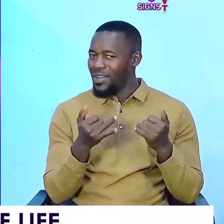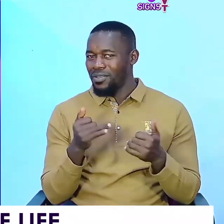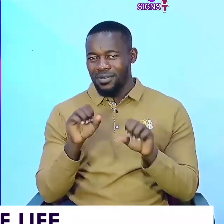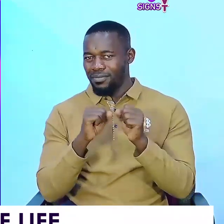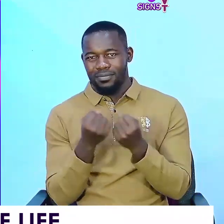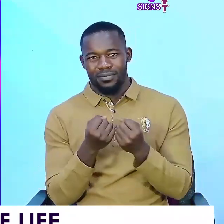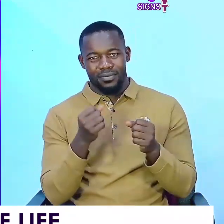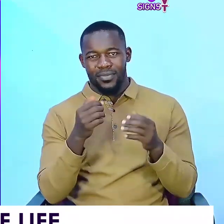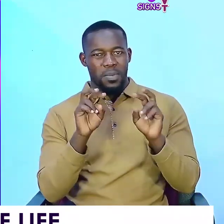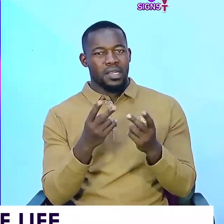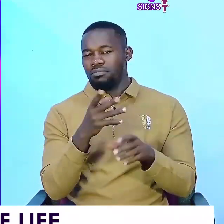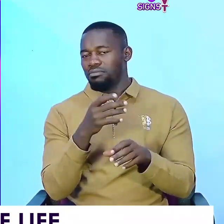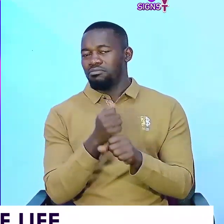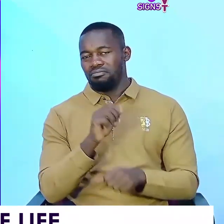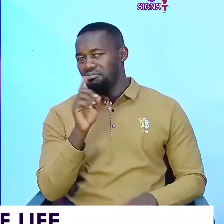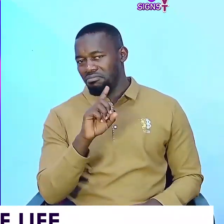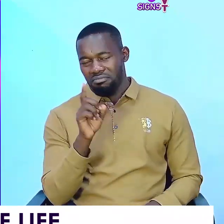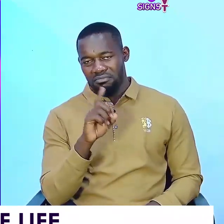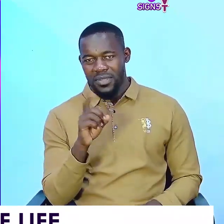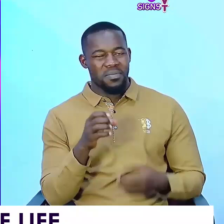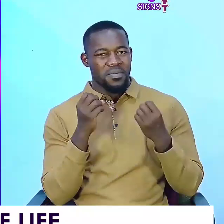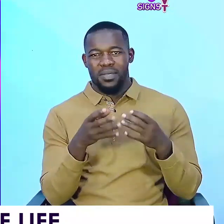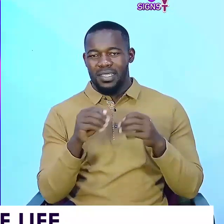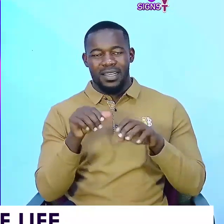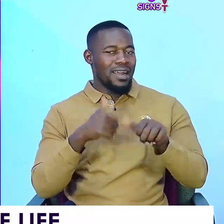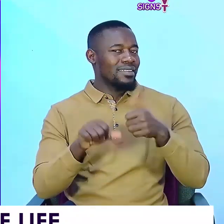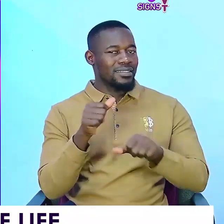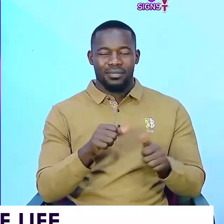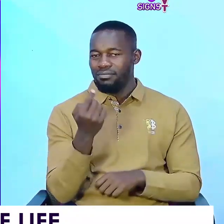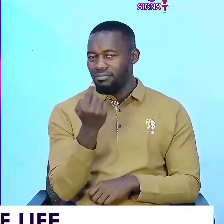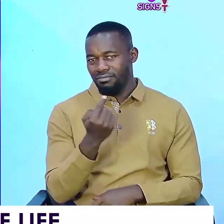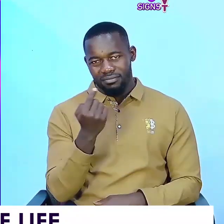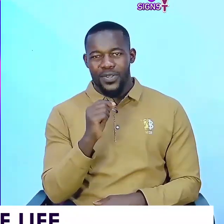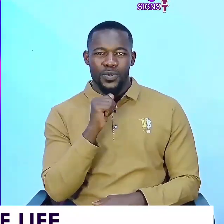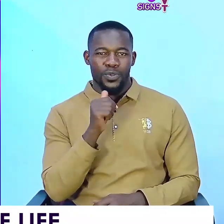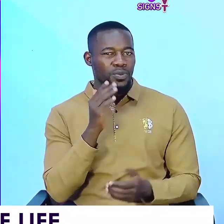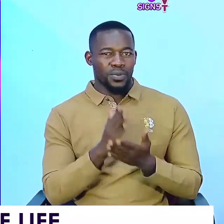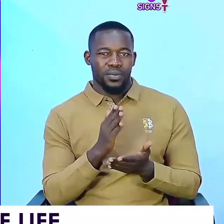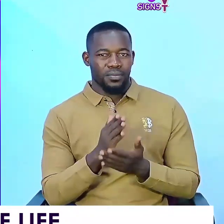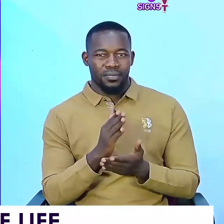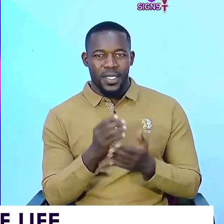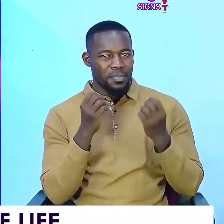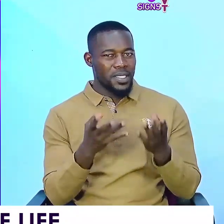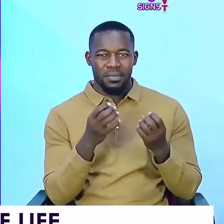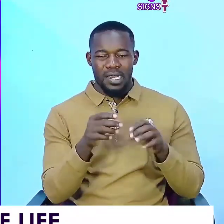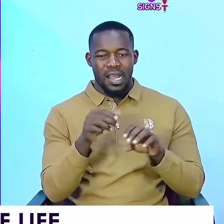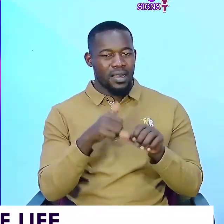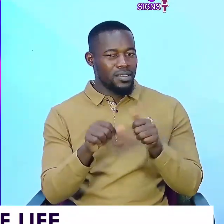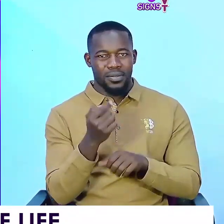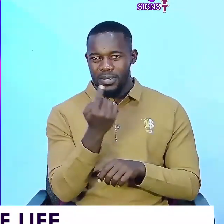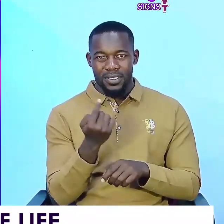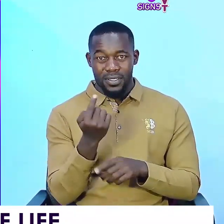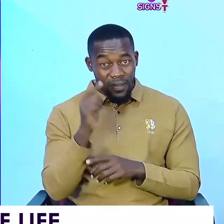media, because Okay. some of these are just scripted content. It's something rehearsed, it's something arranged, not Okay.